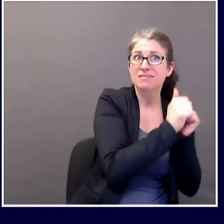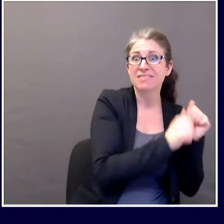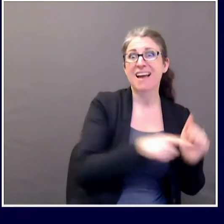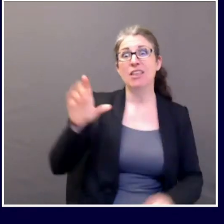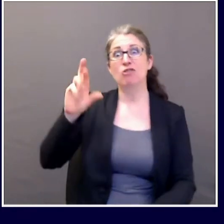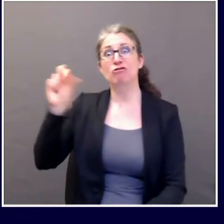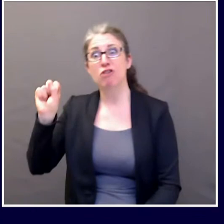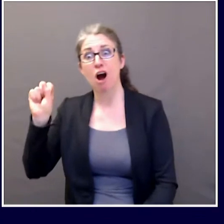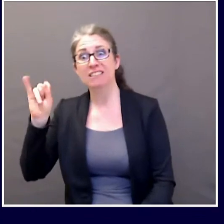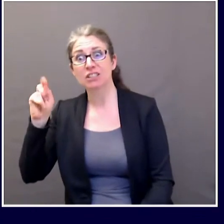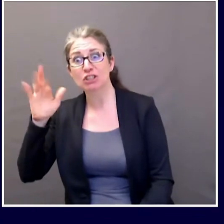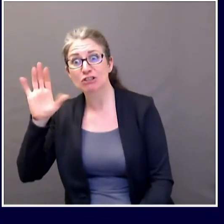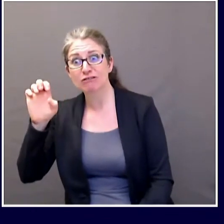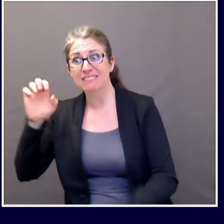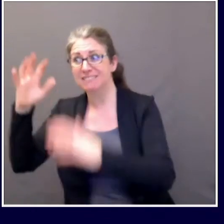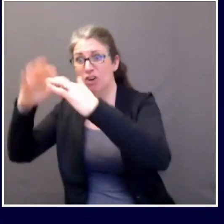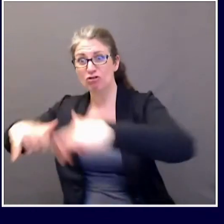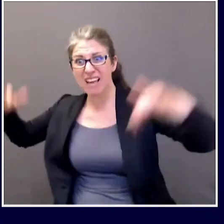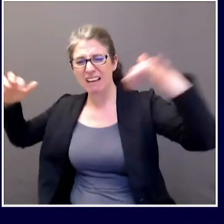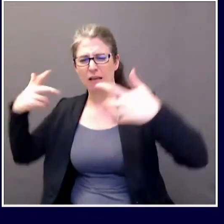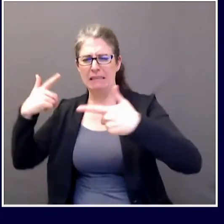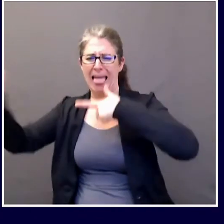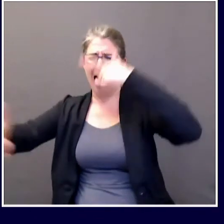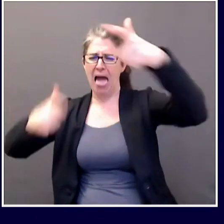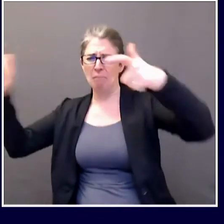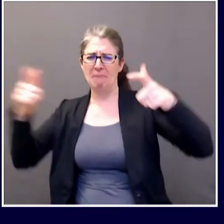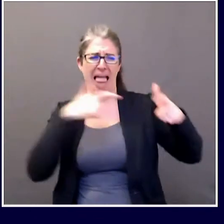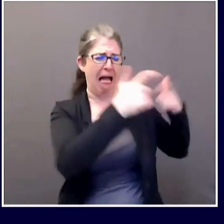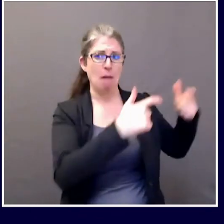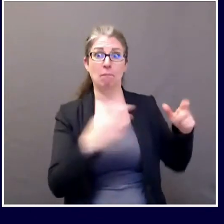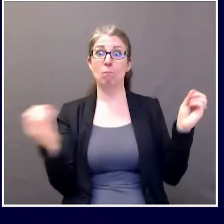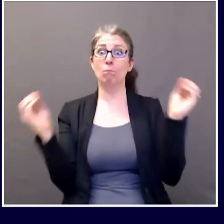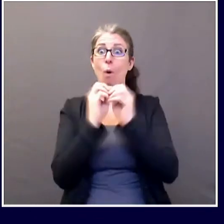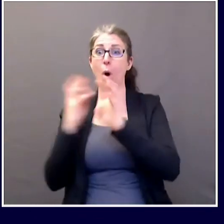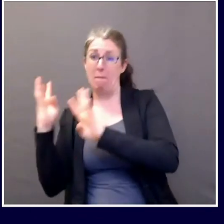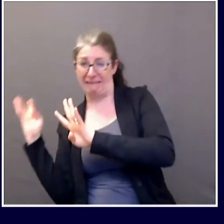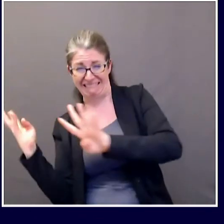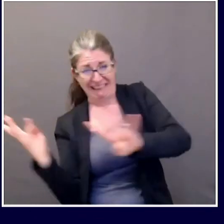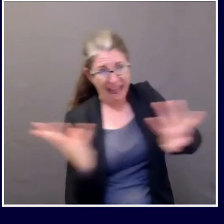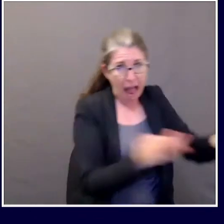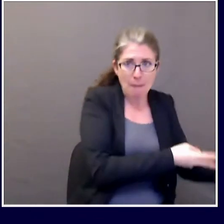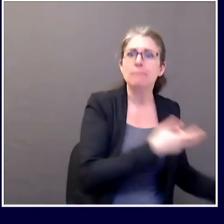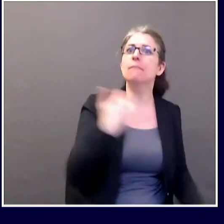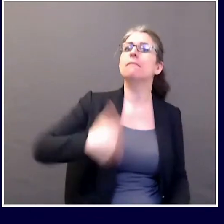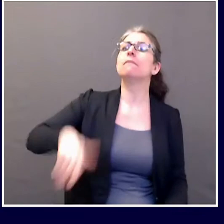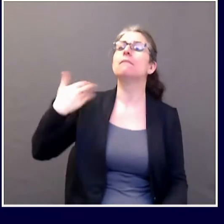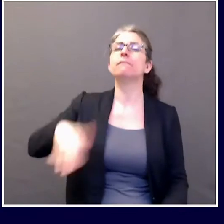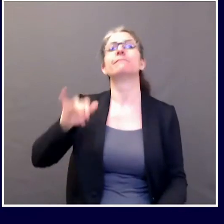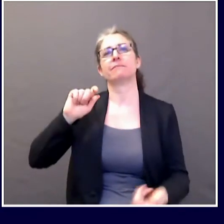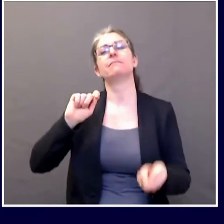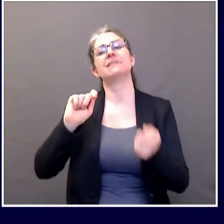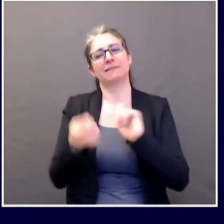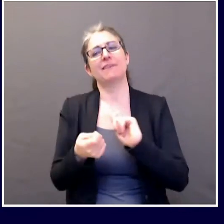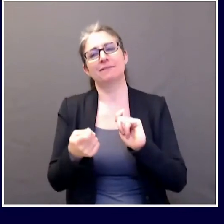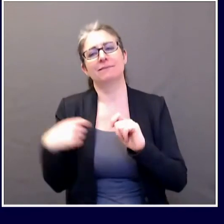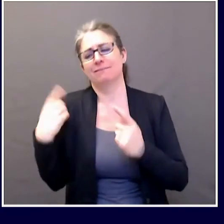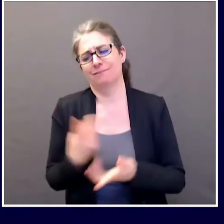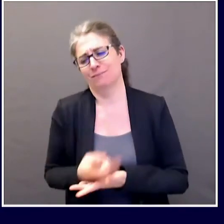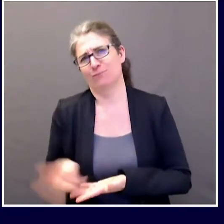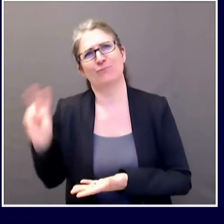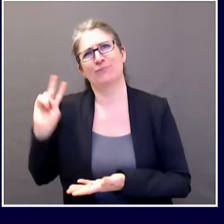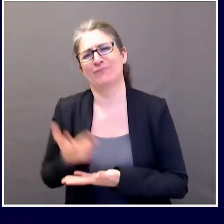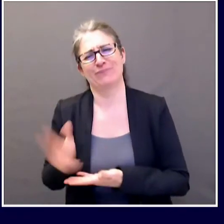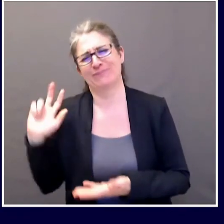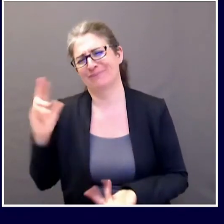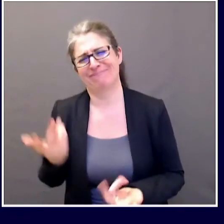If driving to the vaccine is available to you, then being able to have one location that can offer and provide